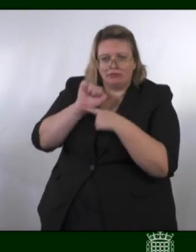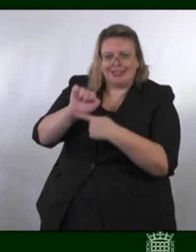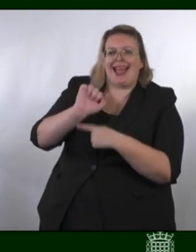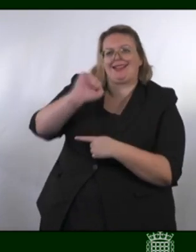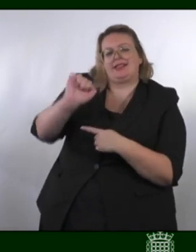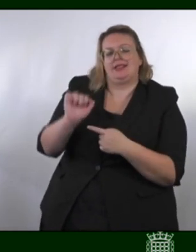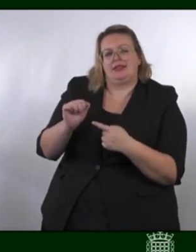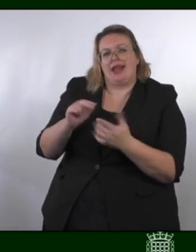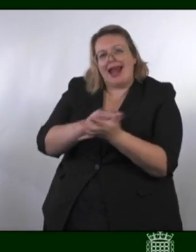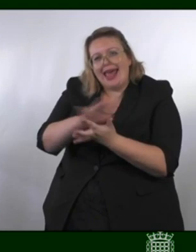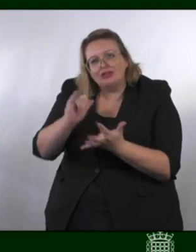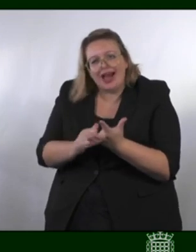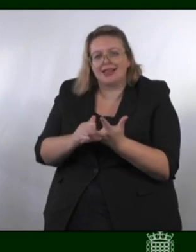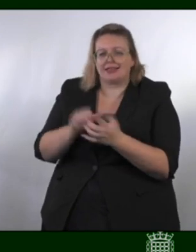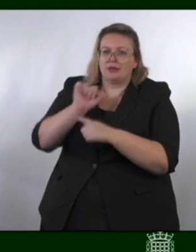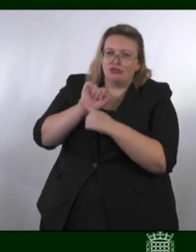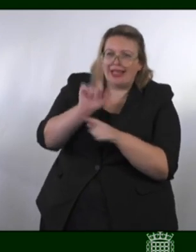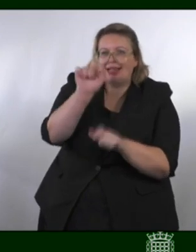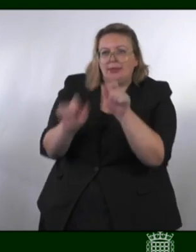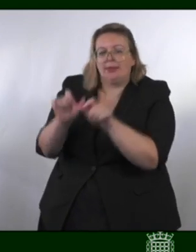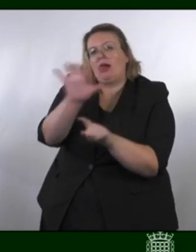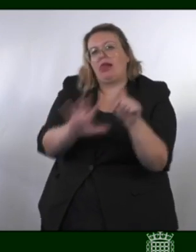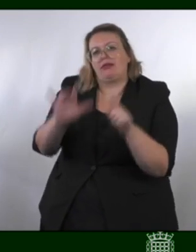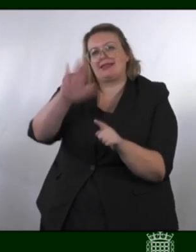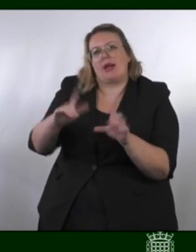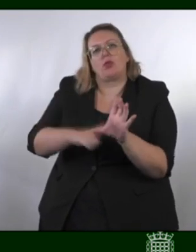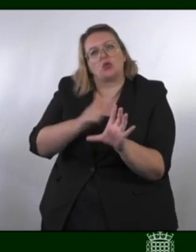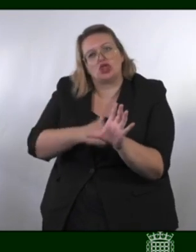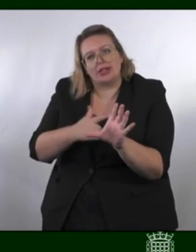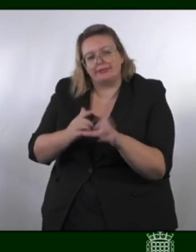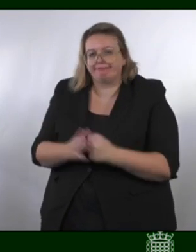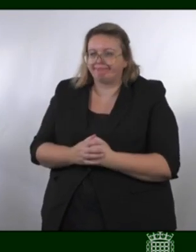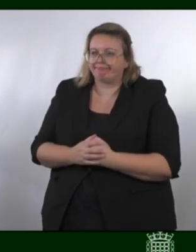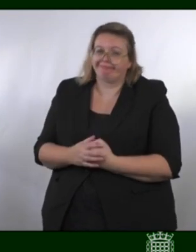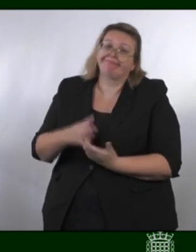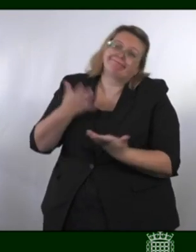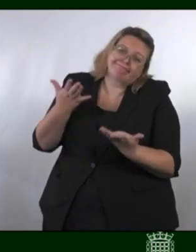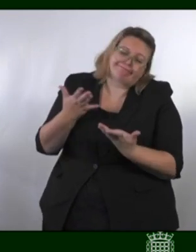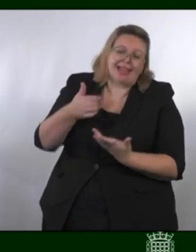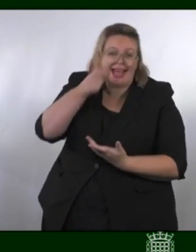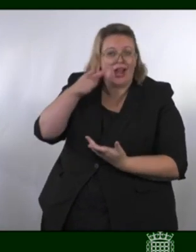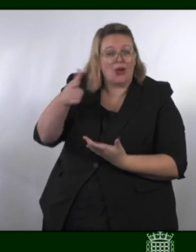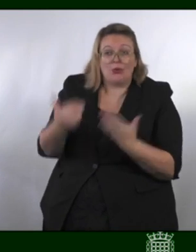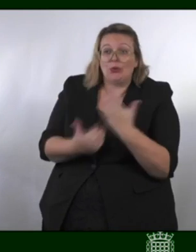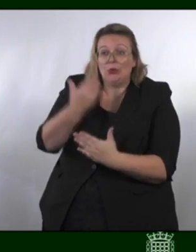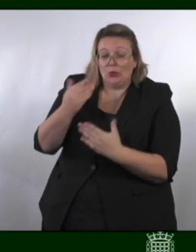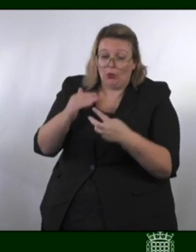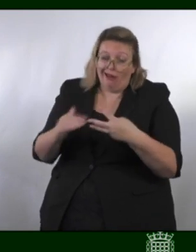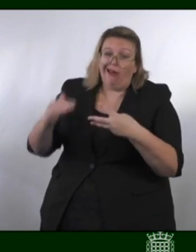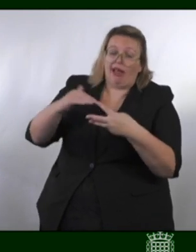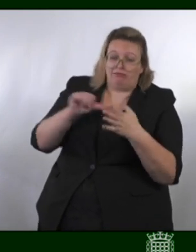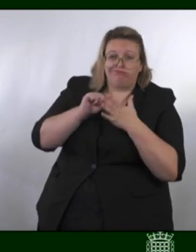also supporting those who need it most. Mr. Speaker, I know that these local measures will be hard and entail further